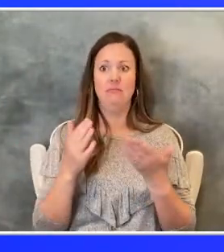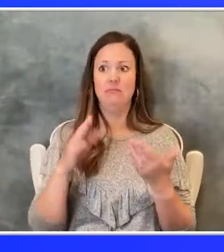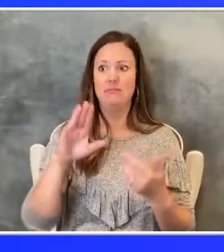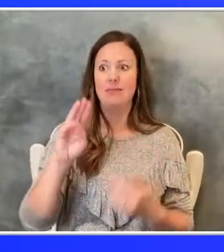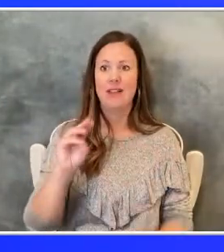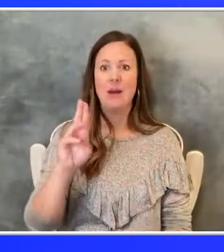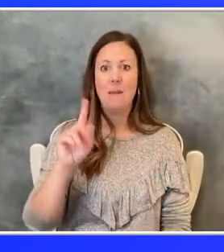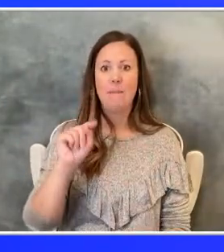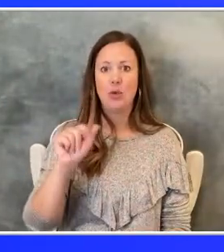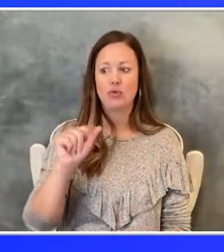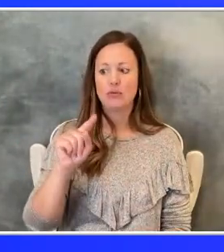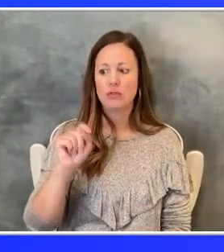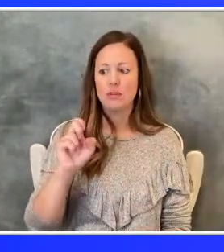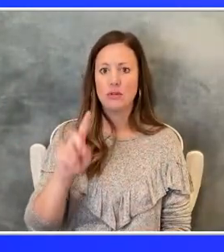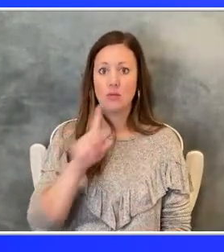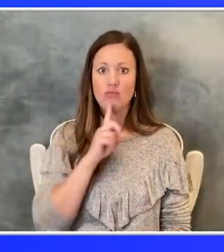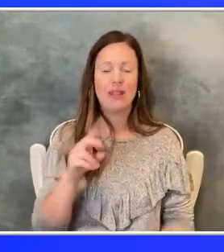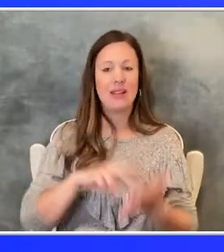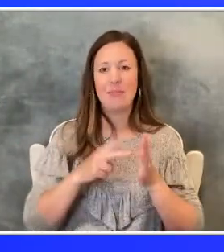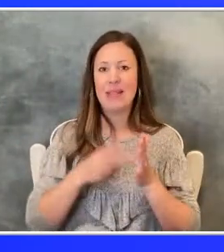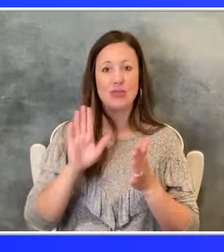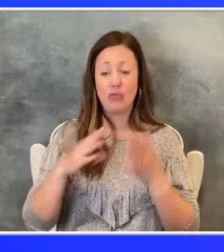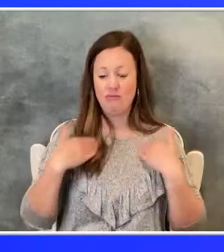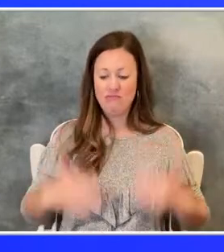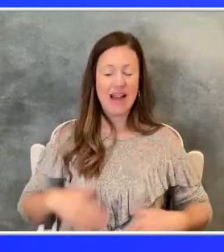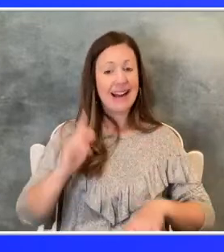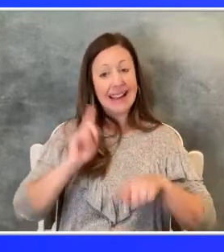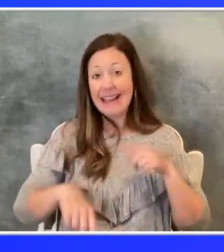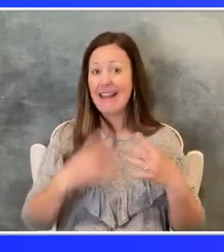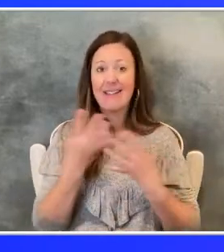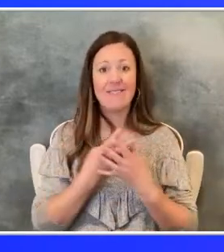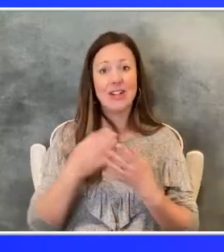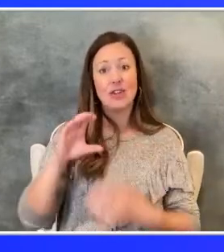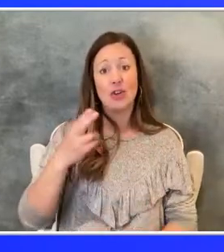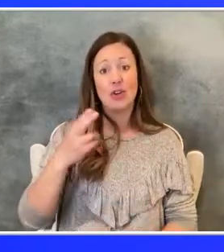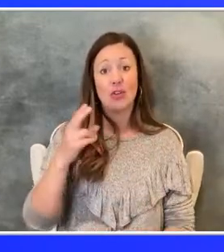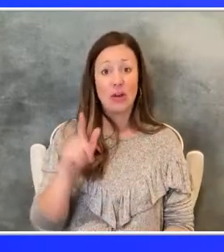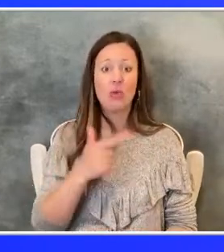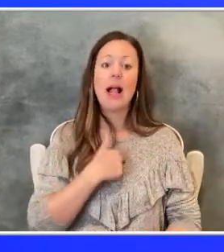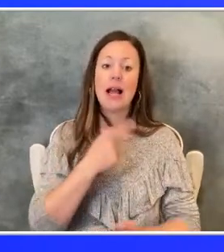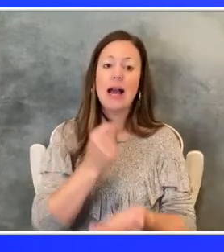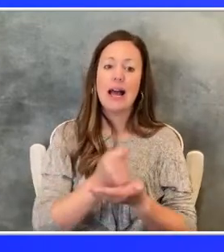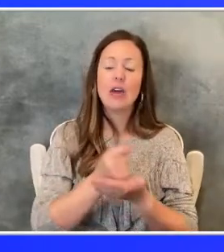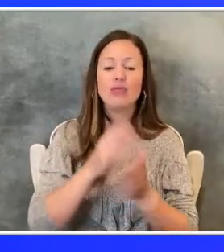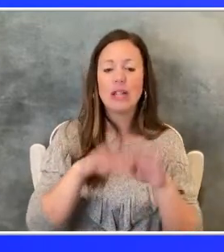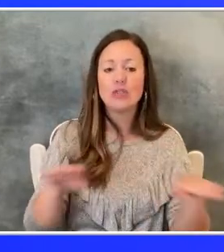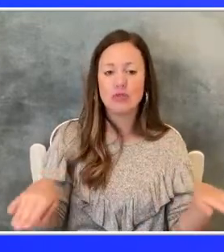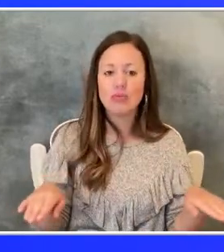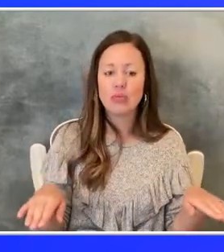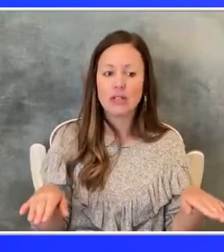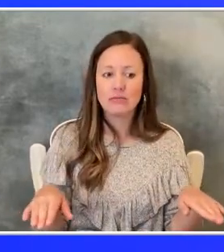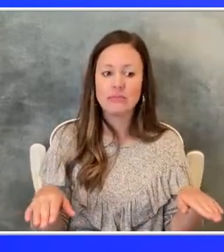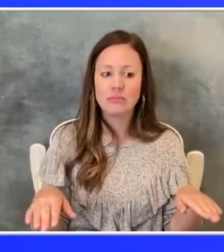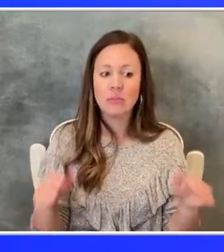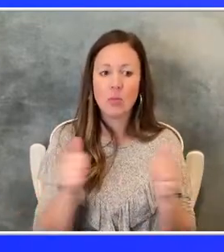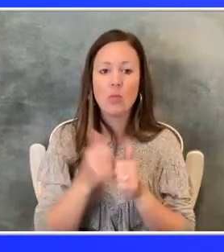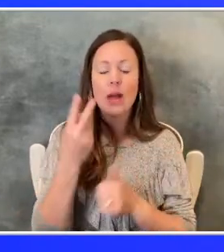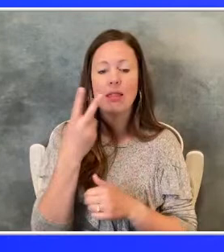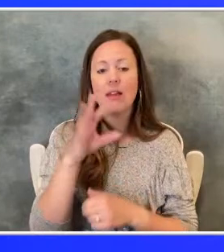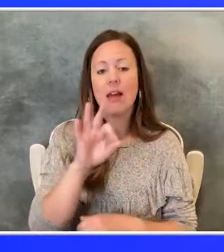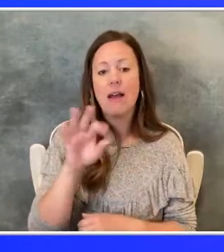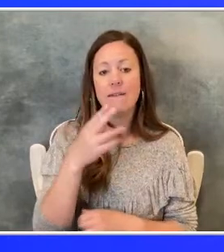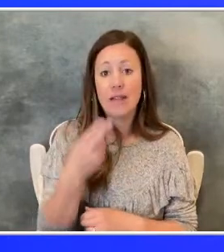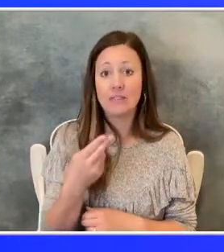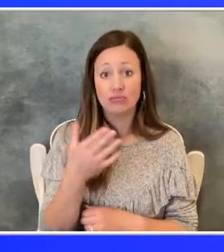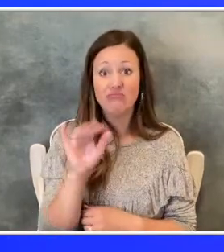of cholesterol at all. And I treat children with both, familial hypercholesterolemia, and I